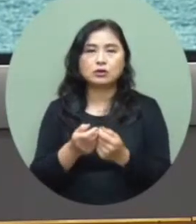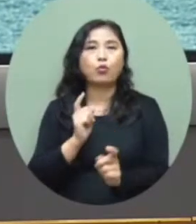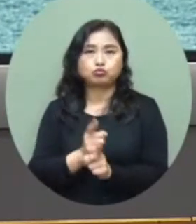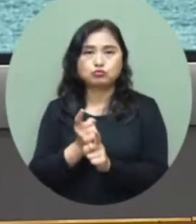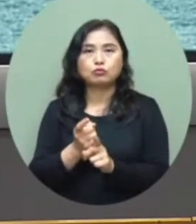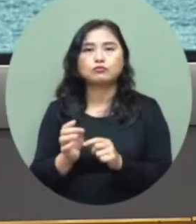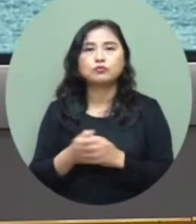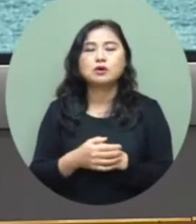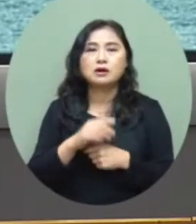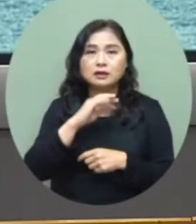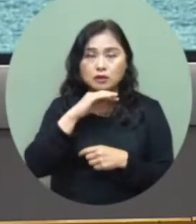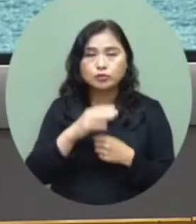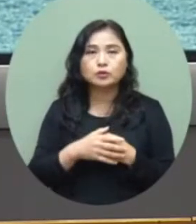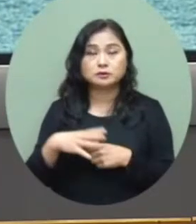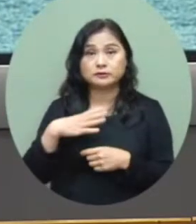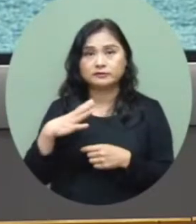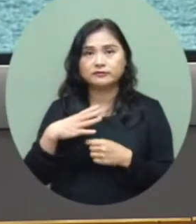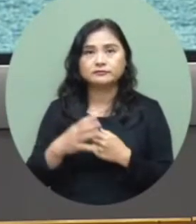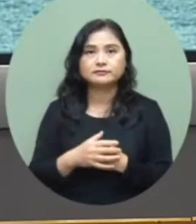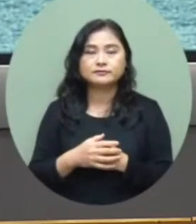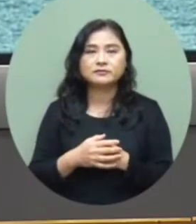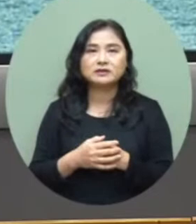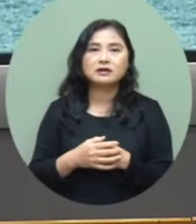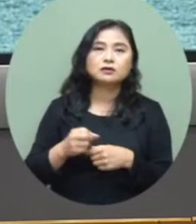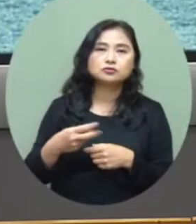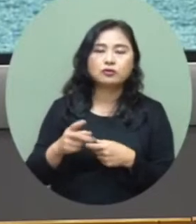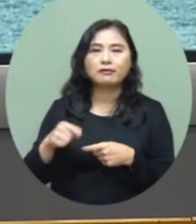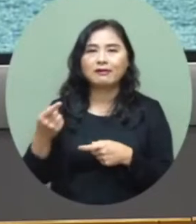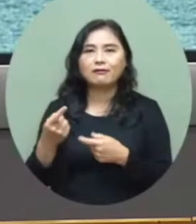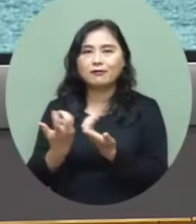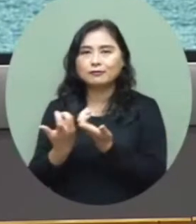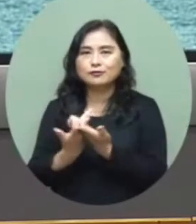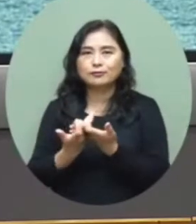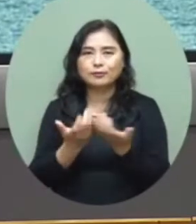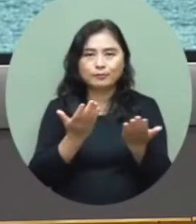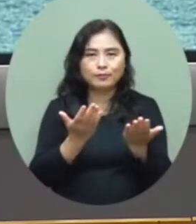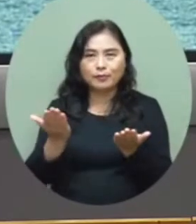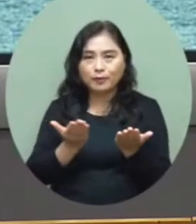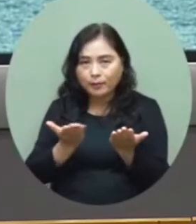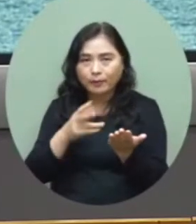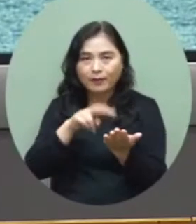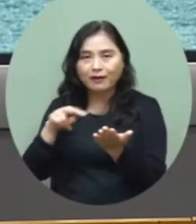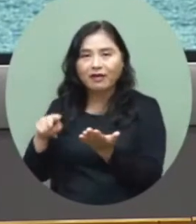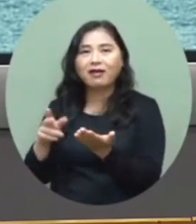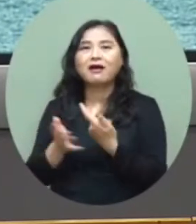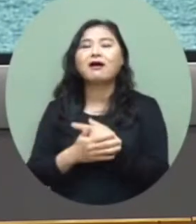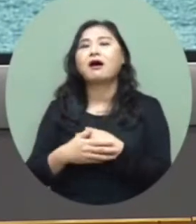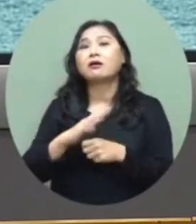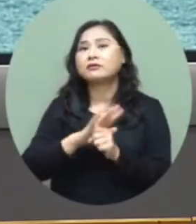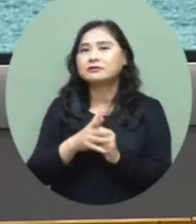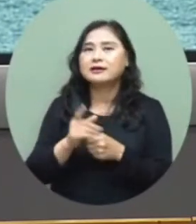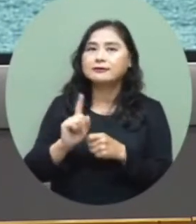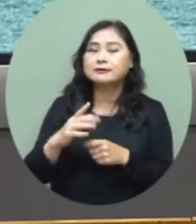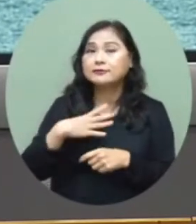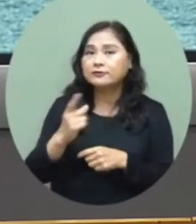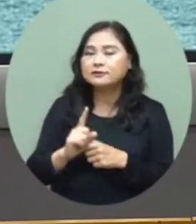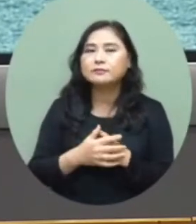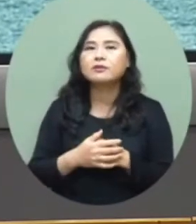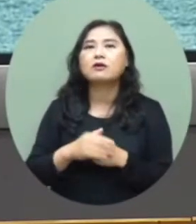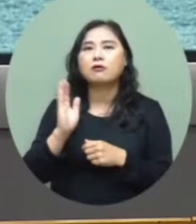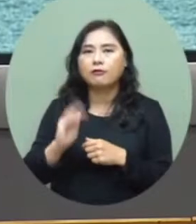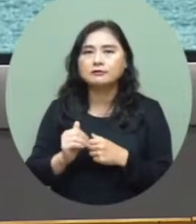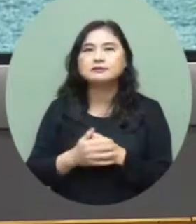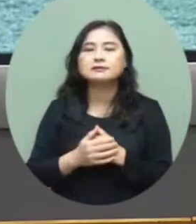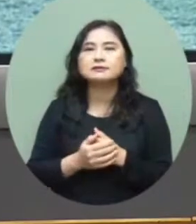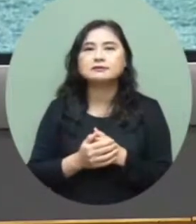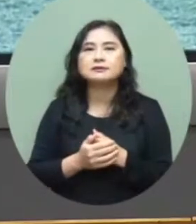we'll be able to grasp the situation more closely. And if we can see that the trend, together with other data, if we're